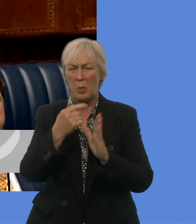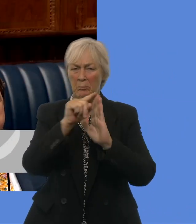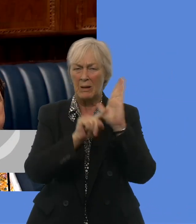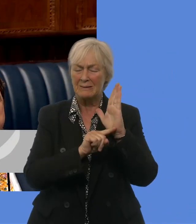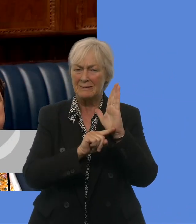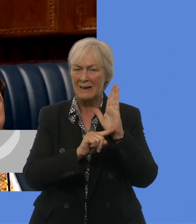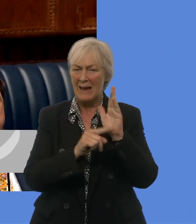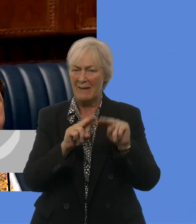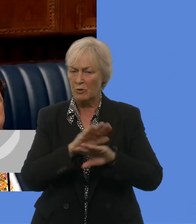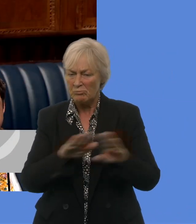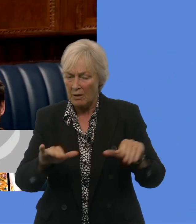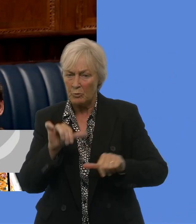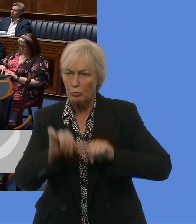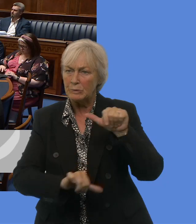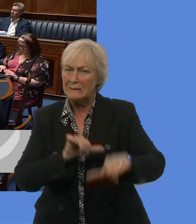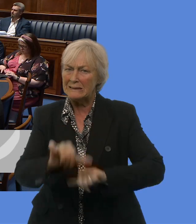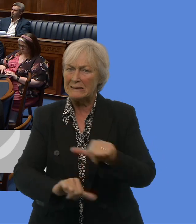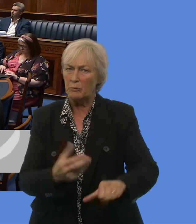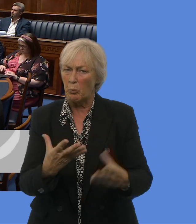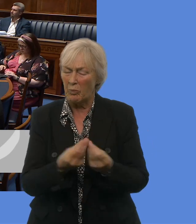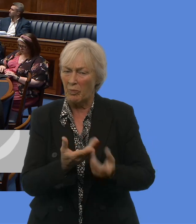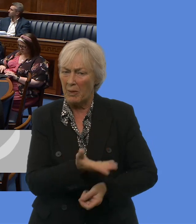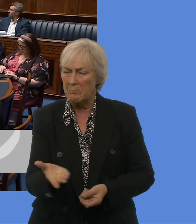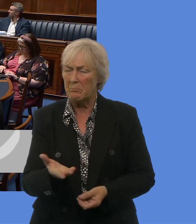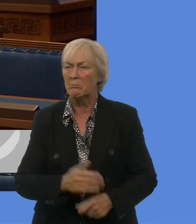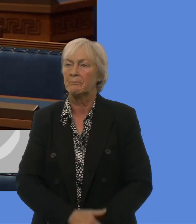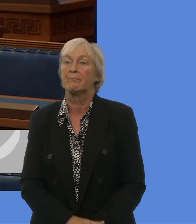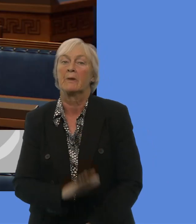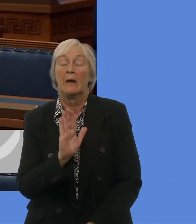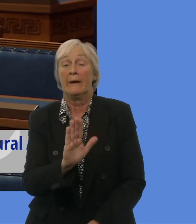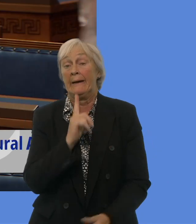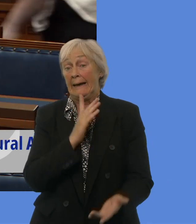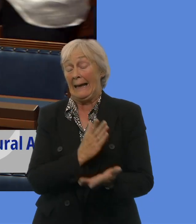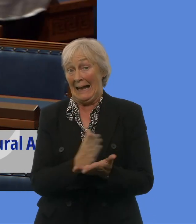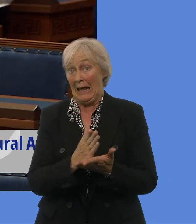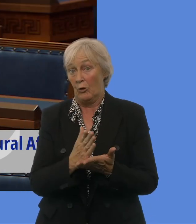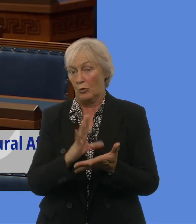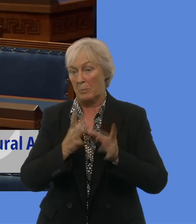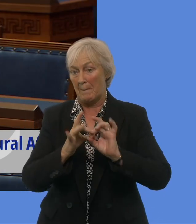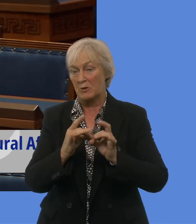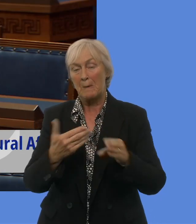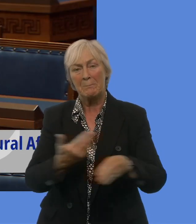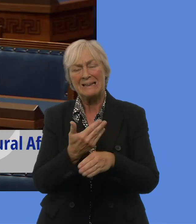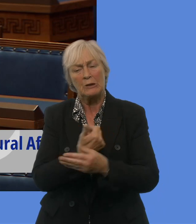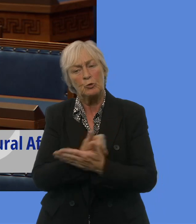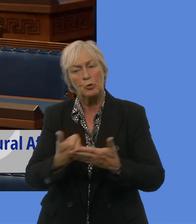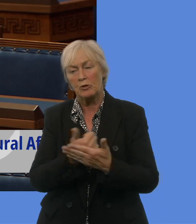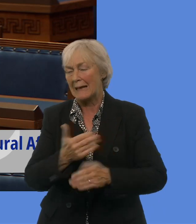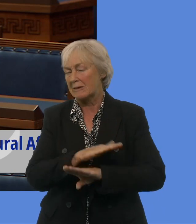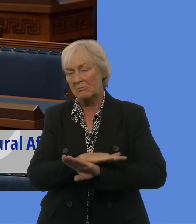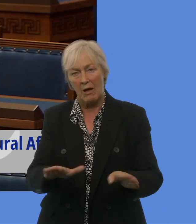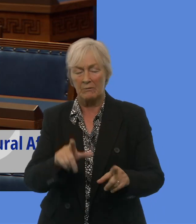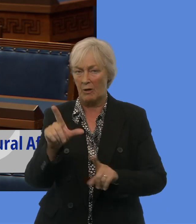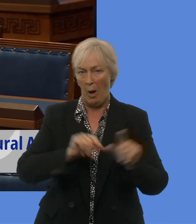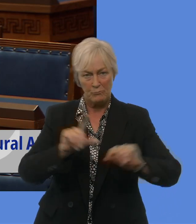are not proceeded with? Minister. So let me be clear to members that business as usual is not an option in Northern